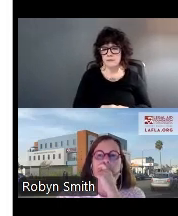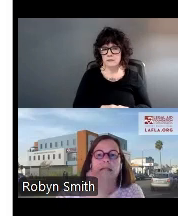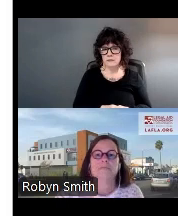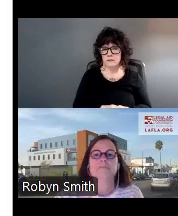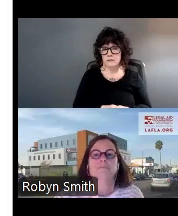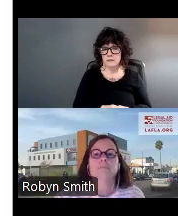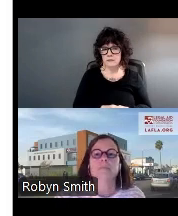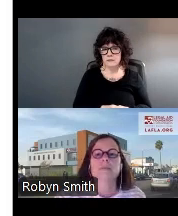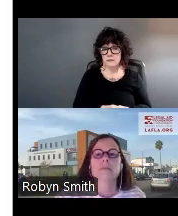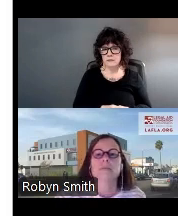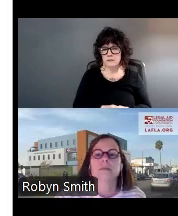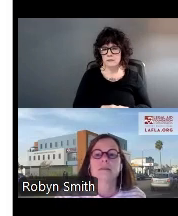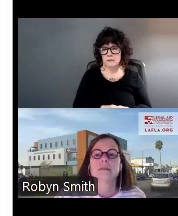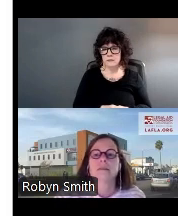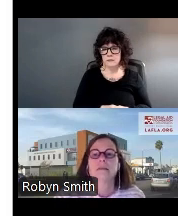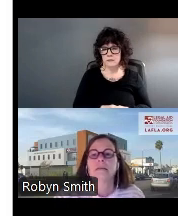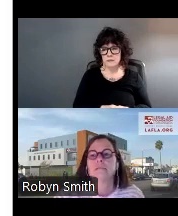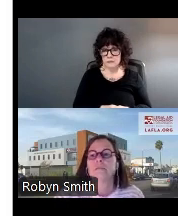Okay.